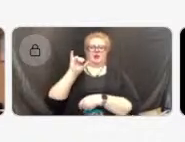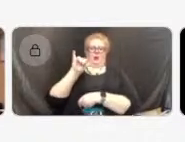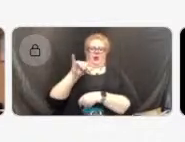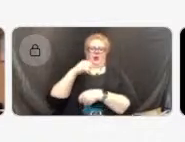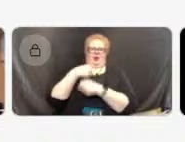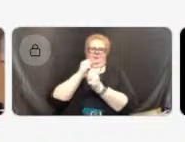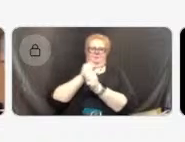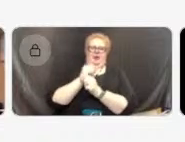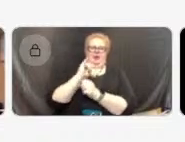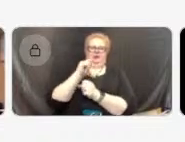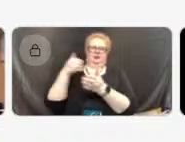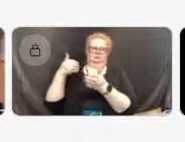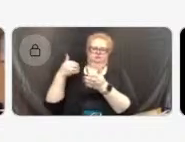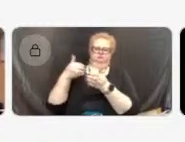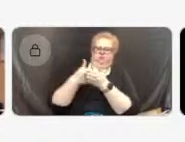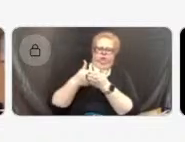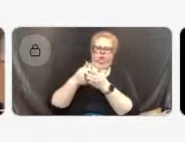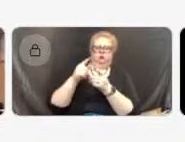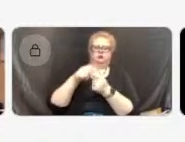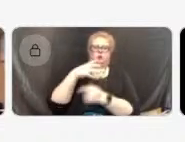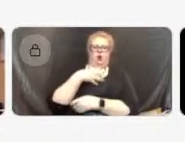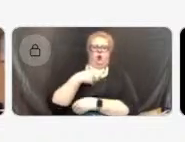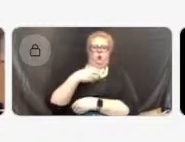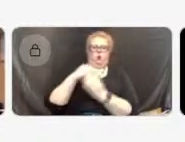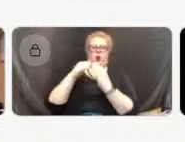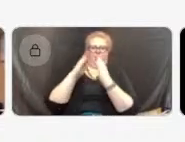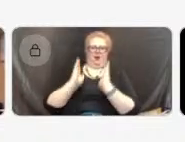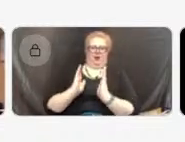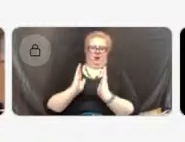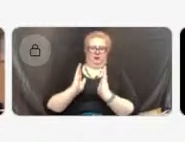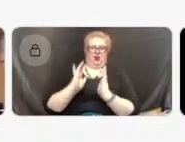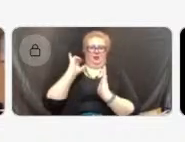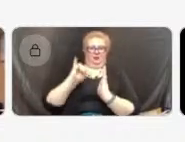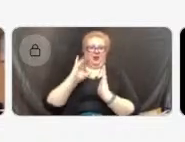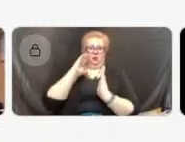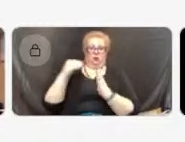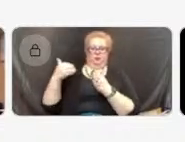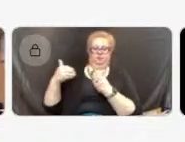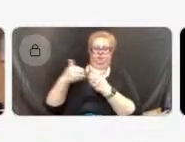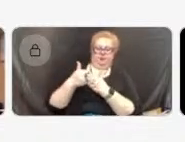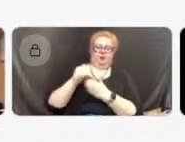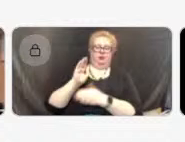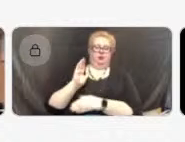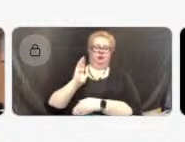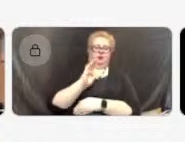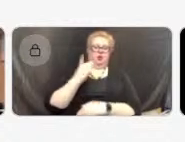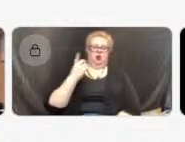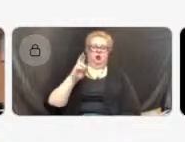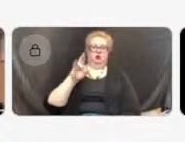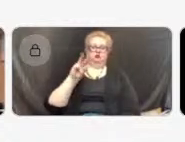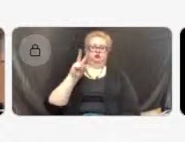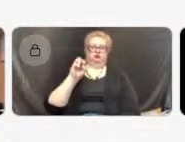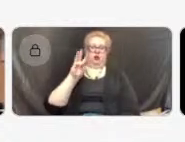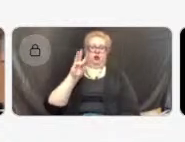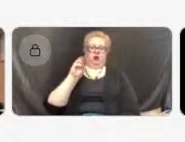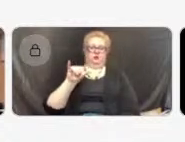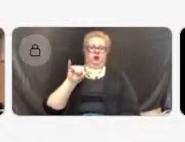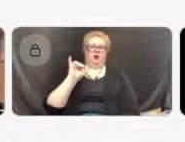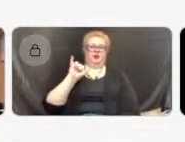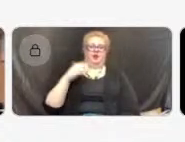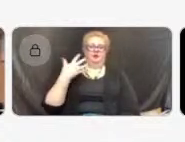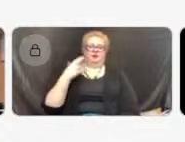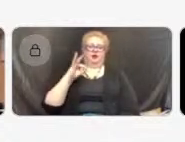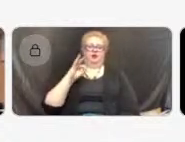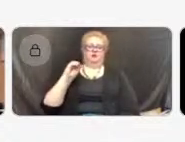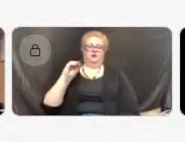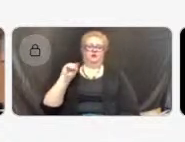there's a White House. That would bump up against the driveway of that White House, the 5-foot setback. That is